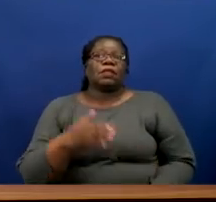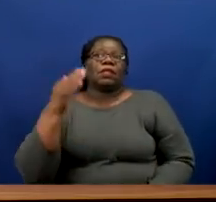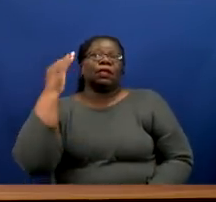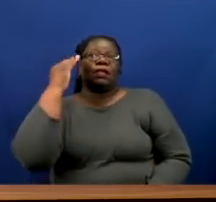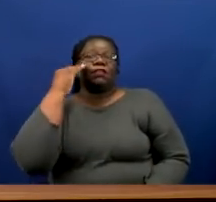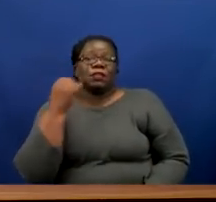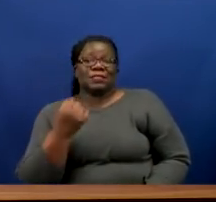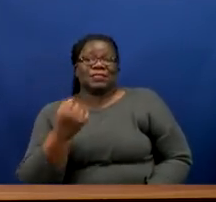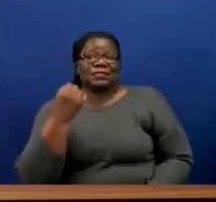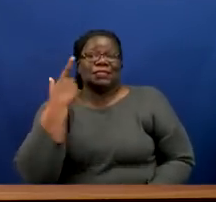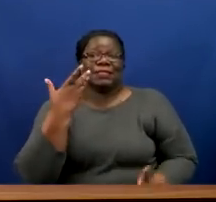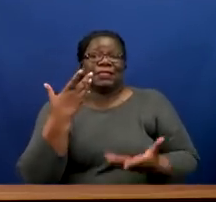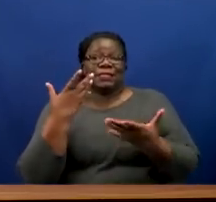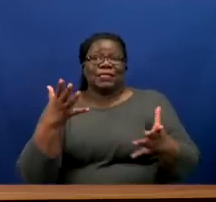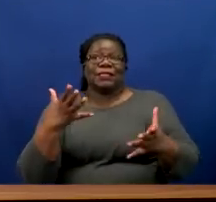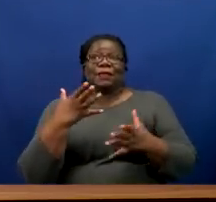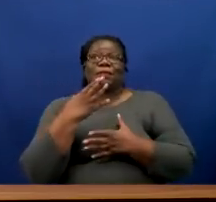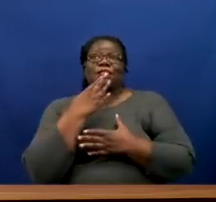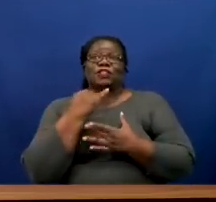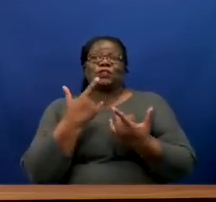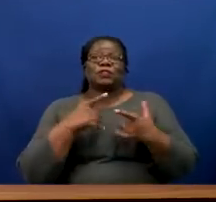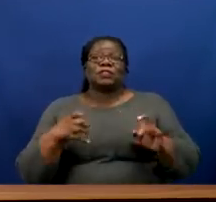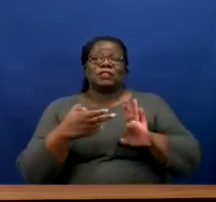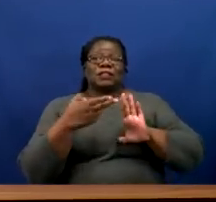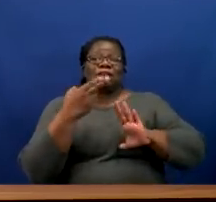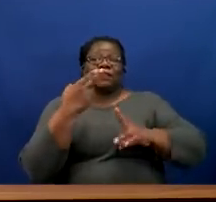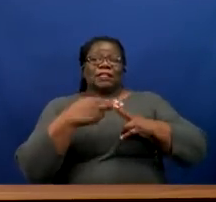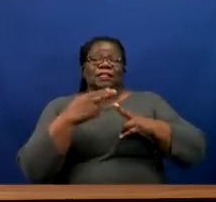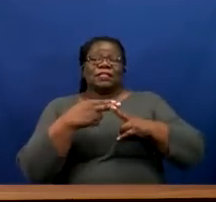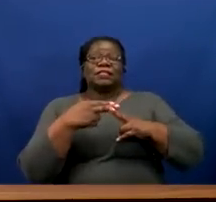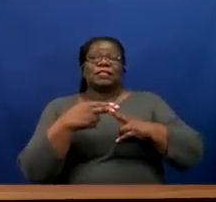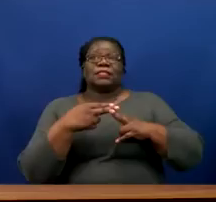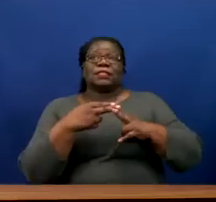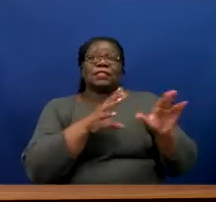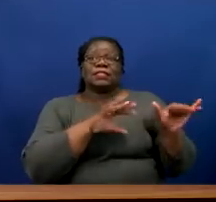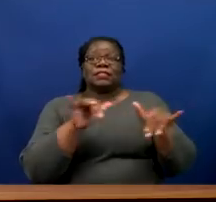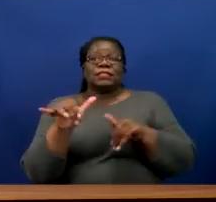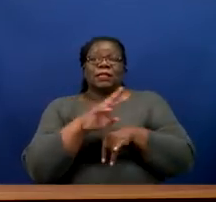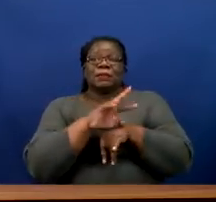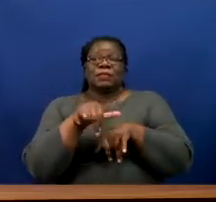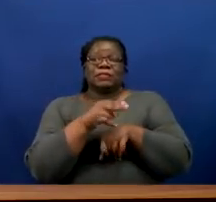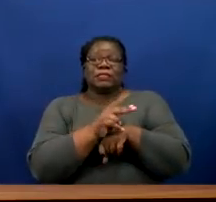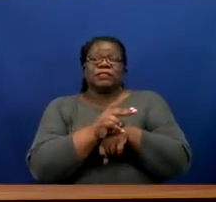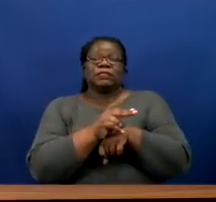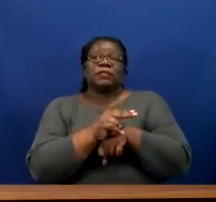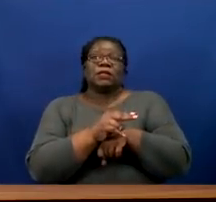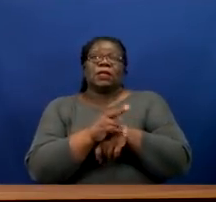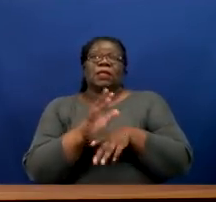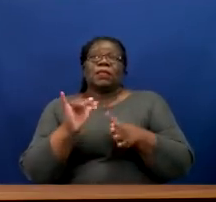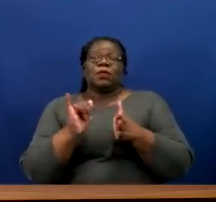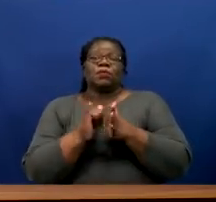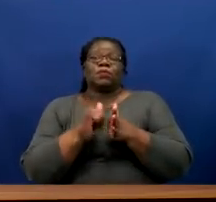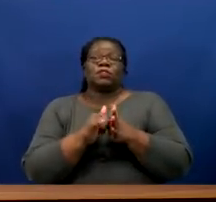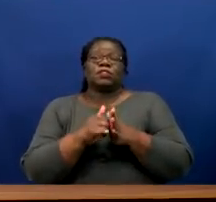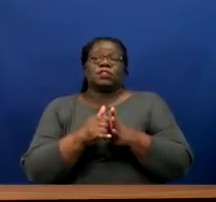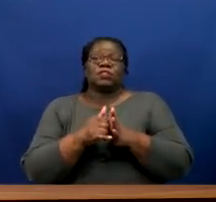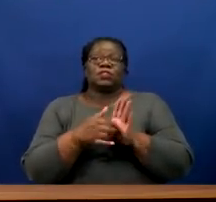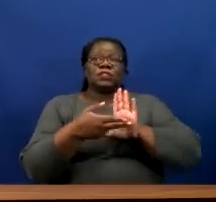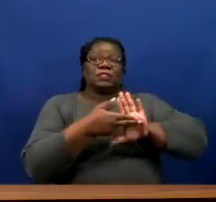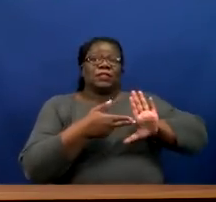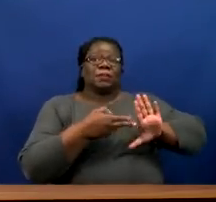you understand anything about the Hebraic understanding of name, it is synonymous with nature. That what you call something is